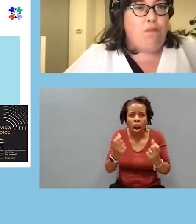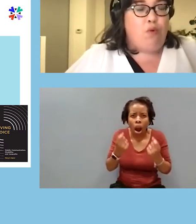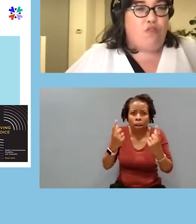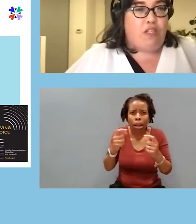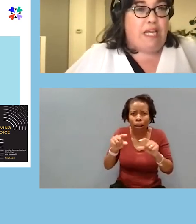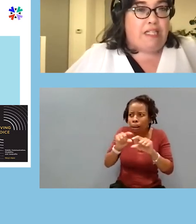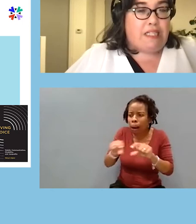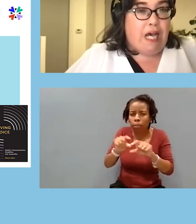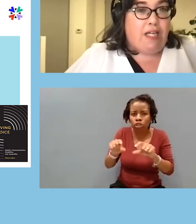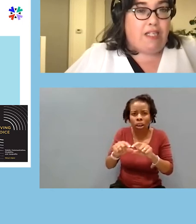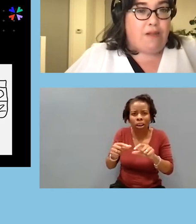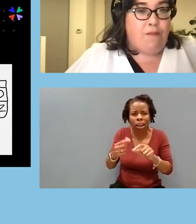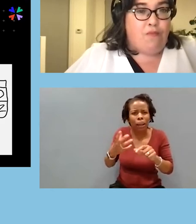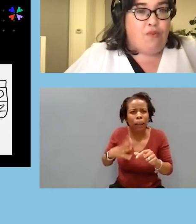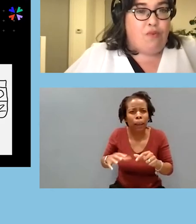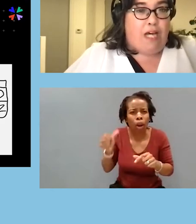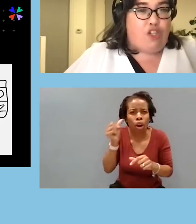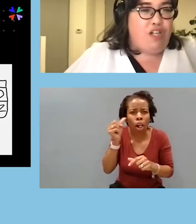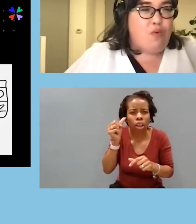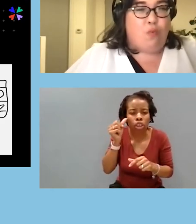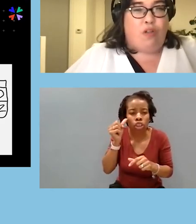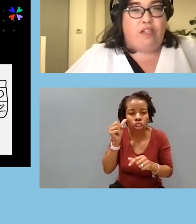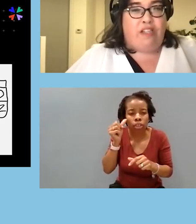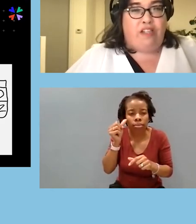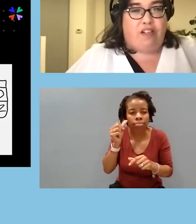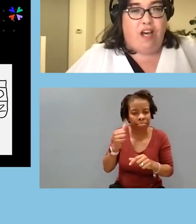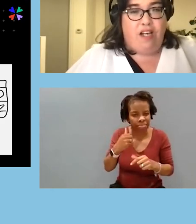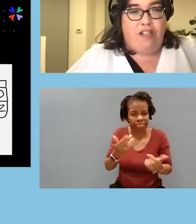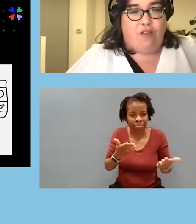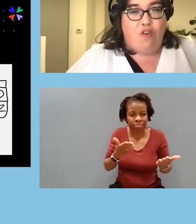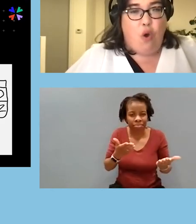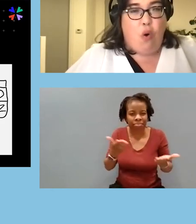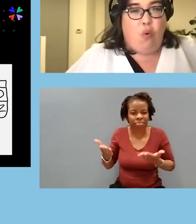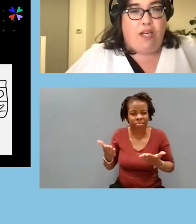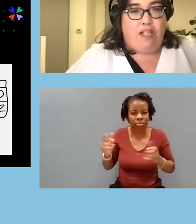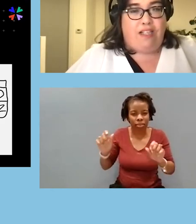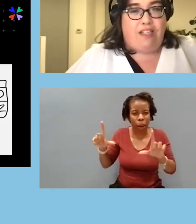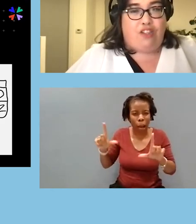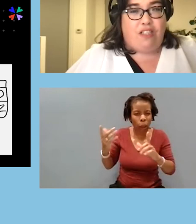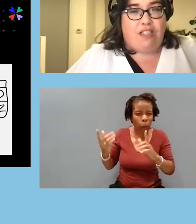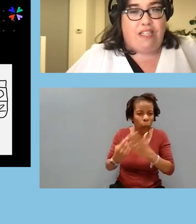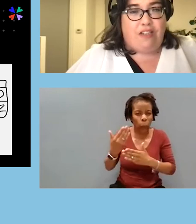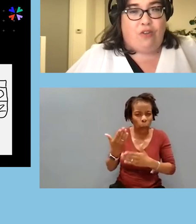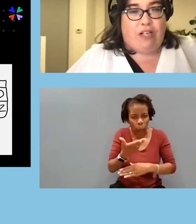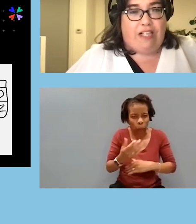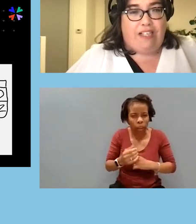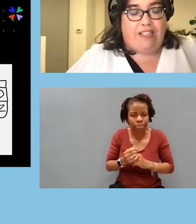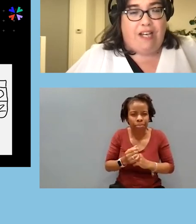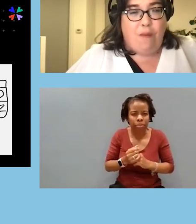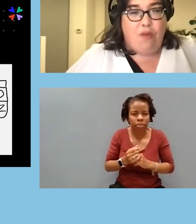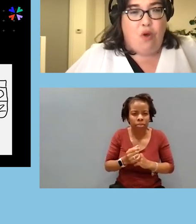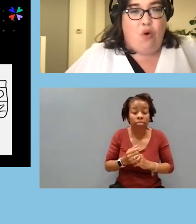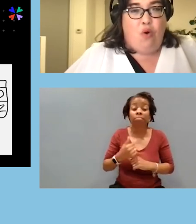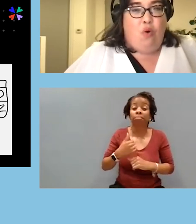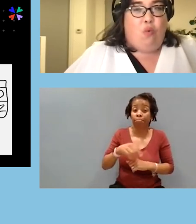if we can move to the next slide, I just wanted to kind of quickly just signal here